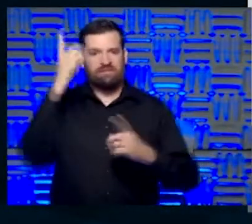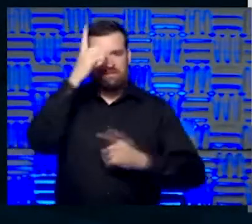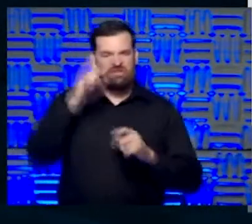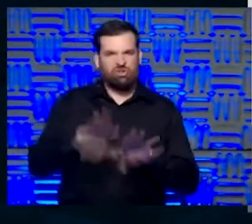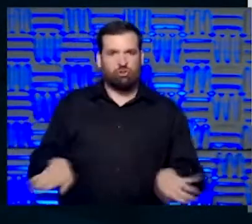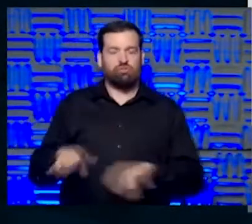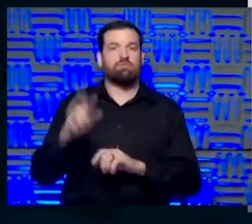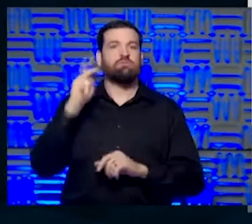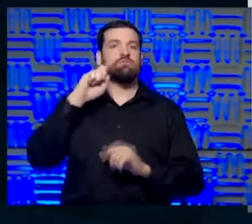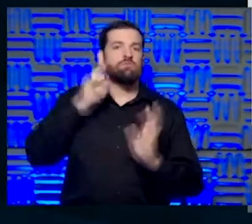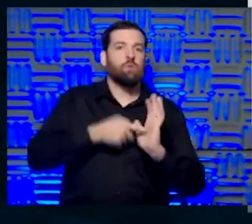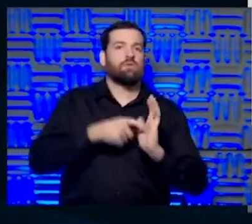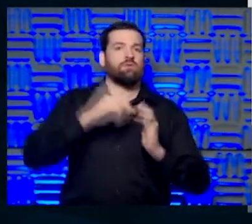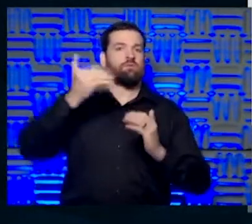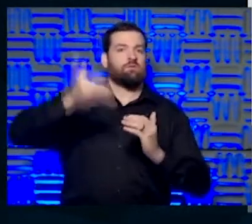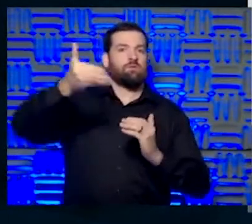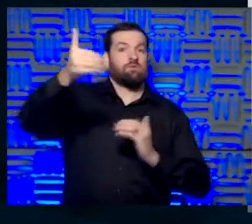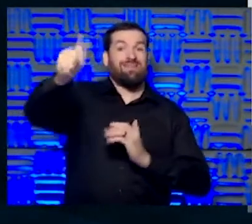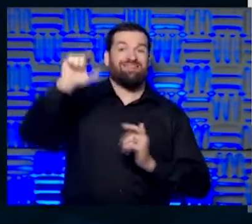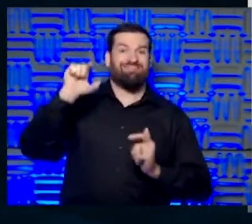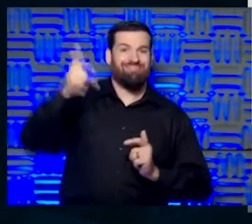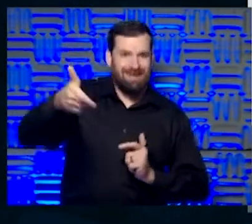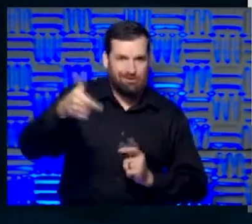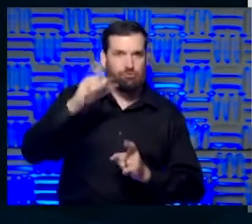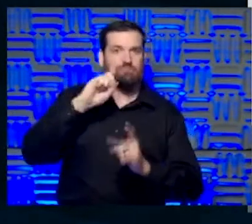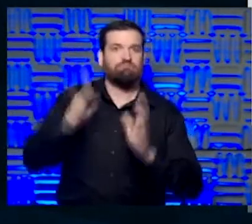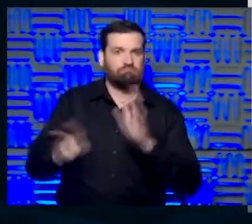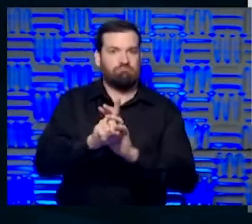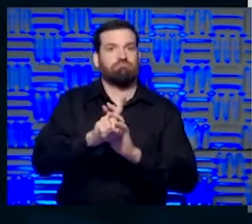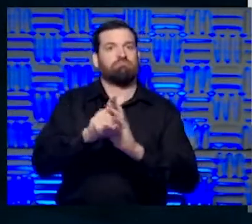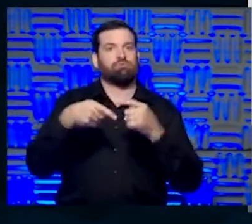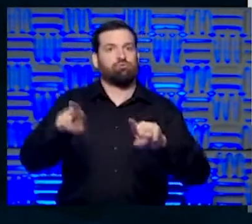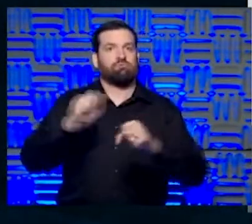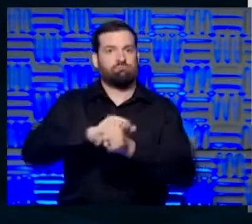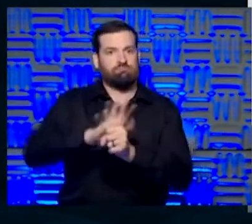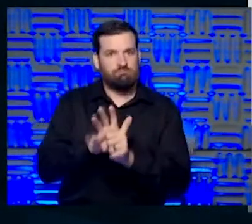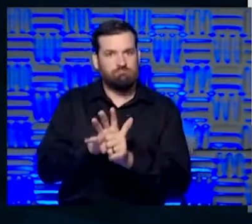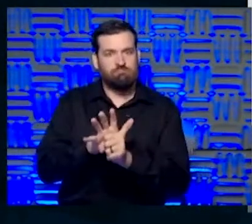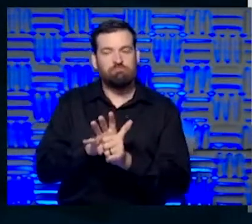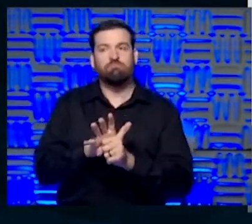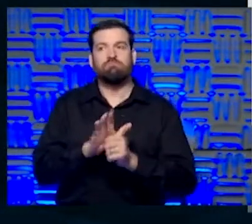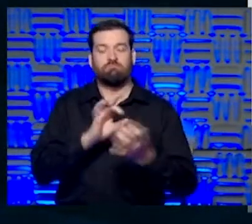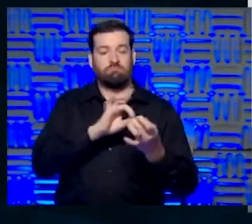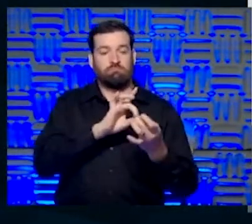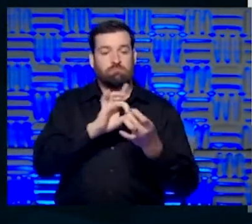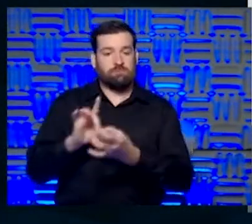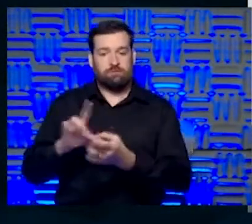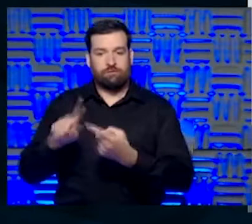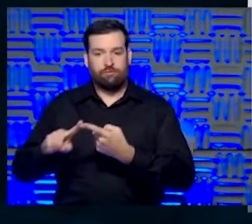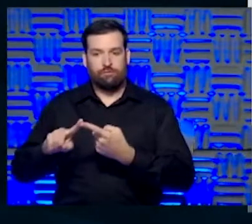in the course of this pandemic. And, it's associated with...